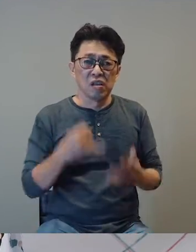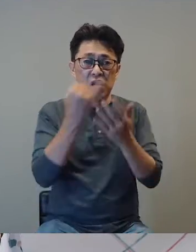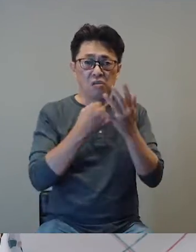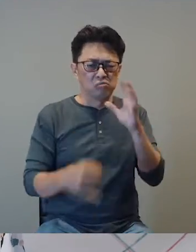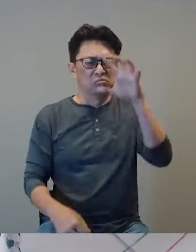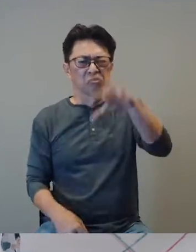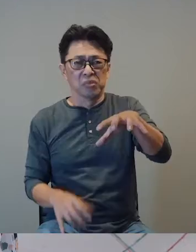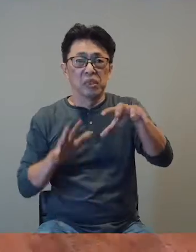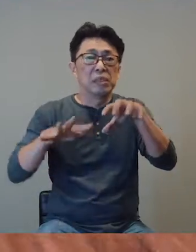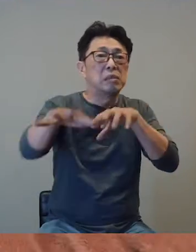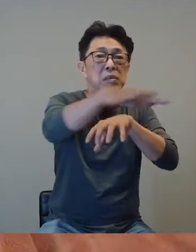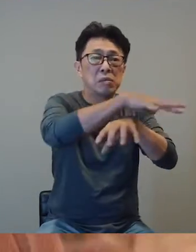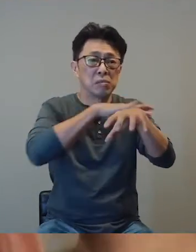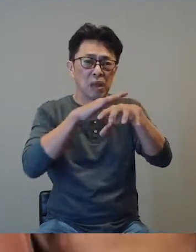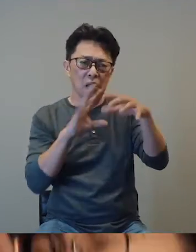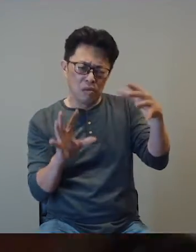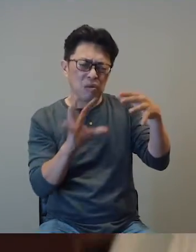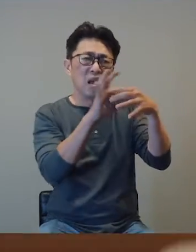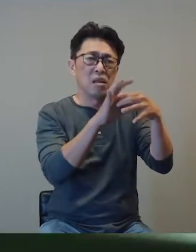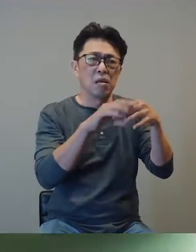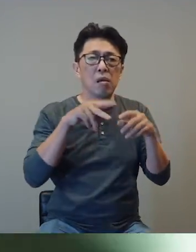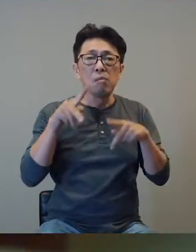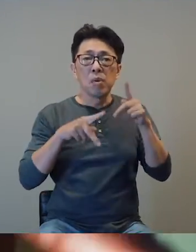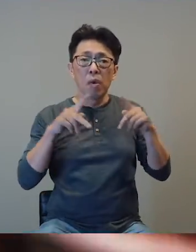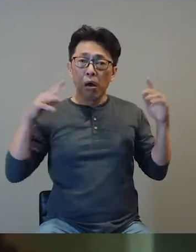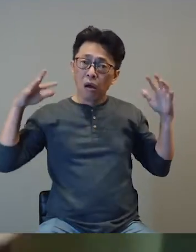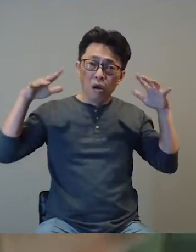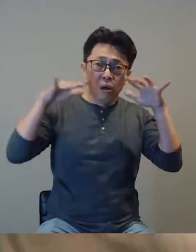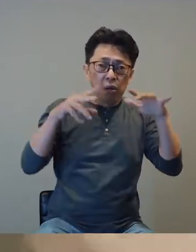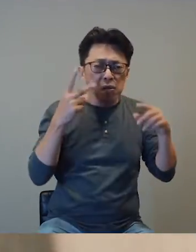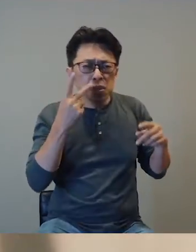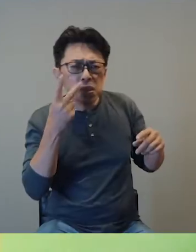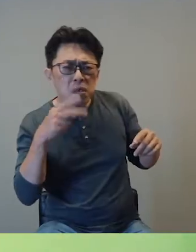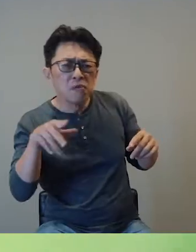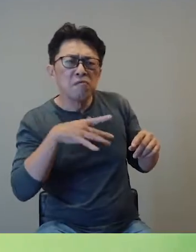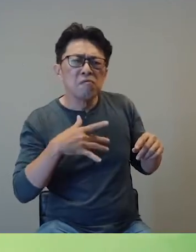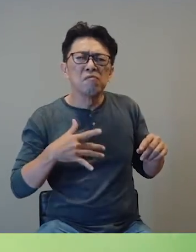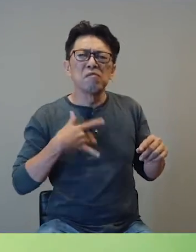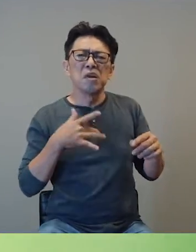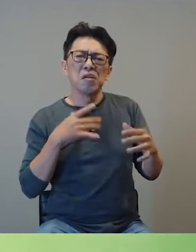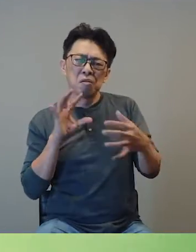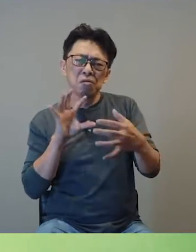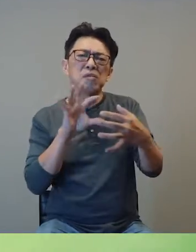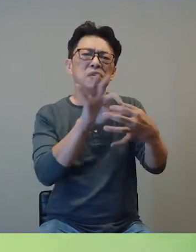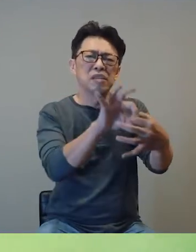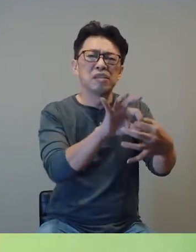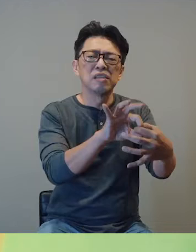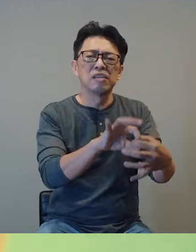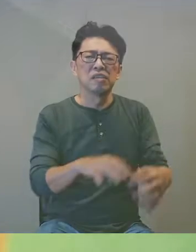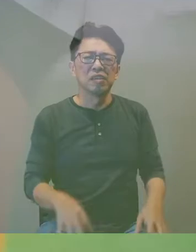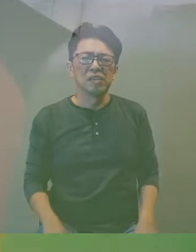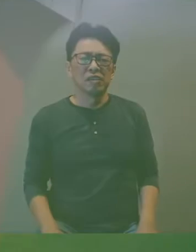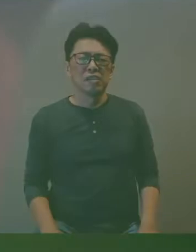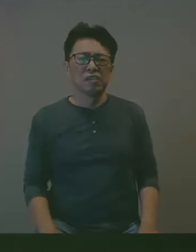of nooks and crannies, and relating those to the artworks that are also playing with the spaces.